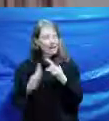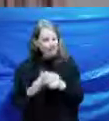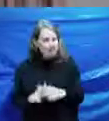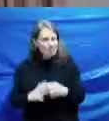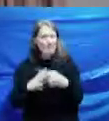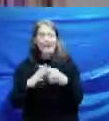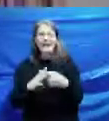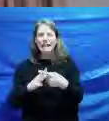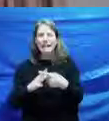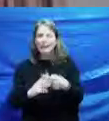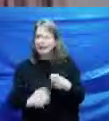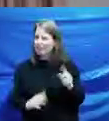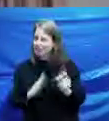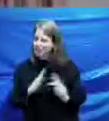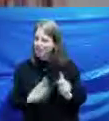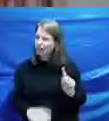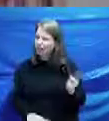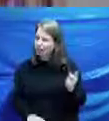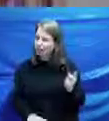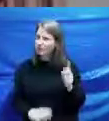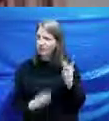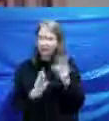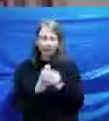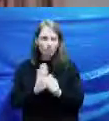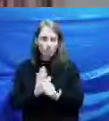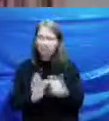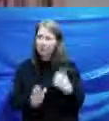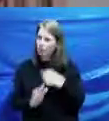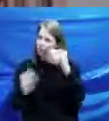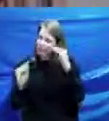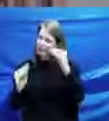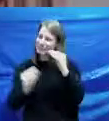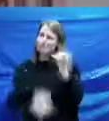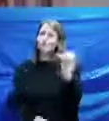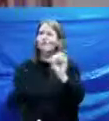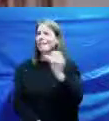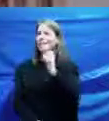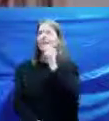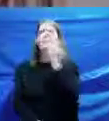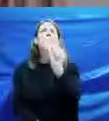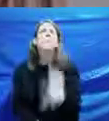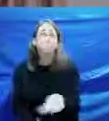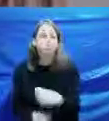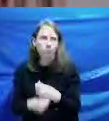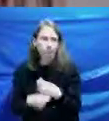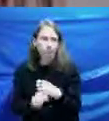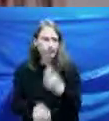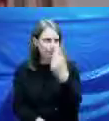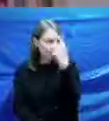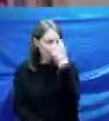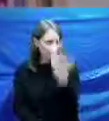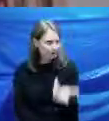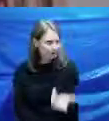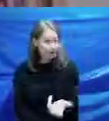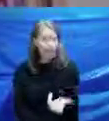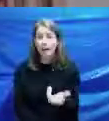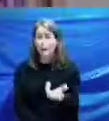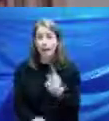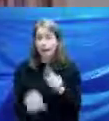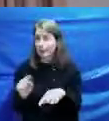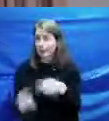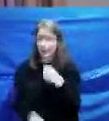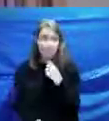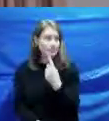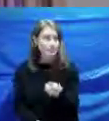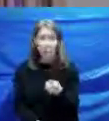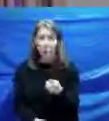beginning, it's perfectly fine. I mean, I was a science teacher. I can't tell you how often parents would say to me, yeah, I wasn't a